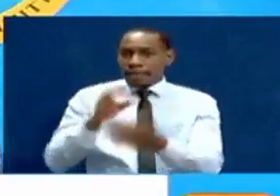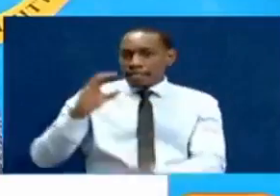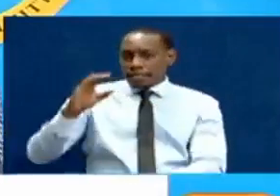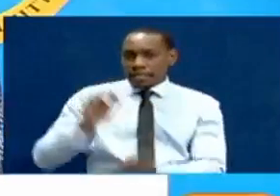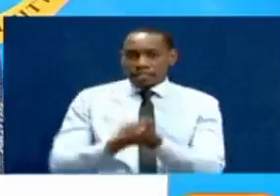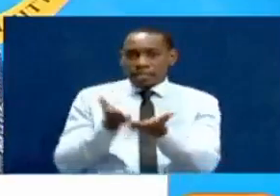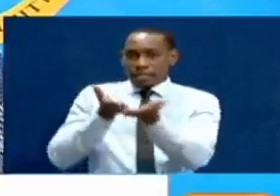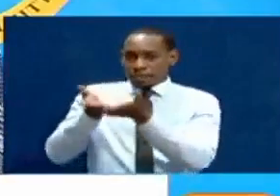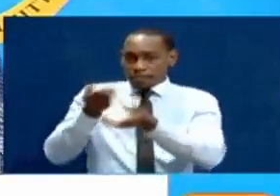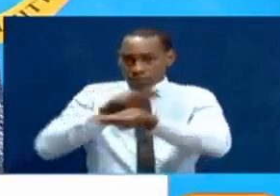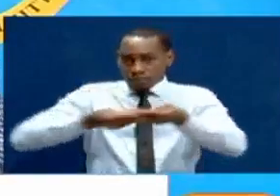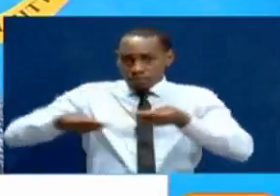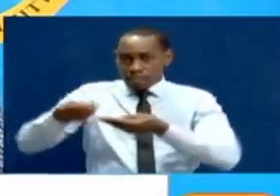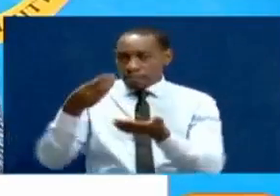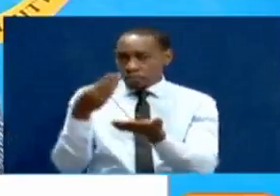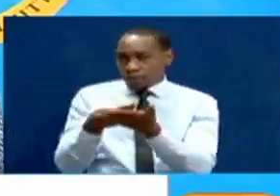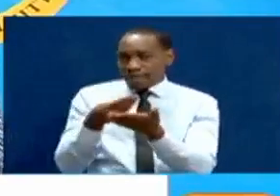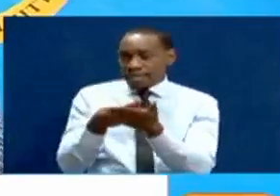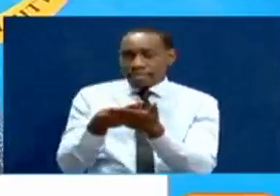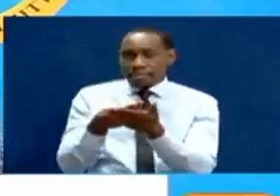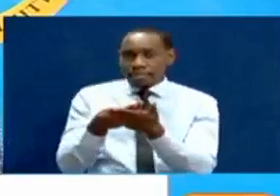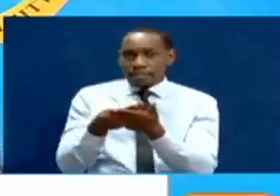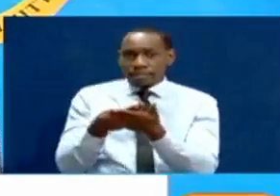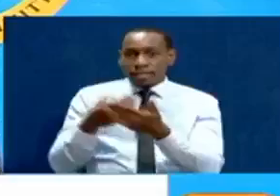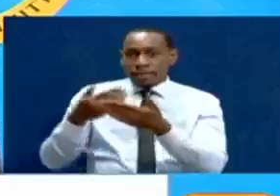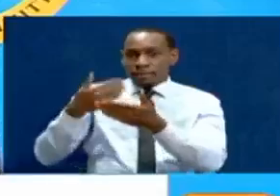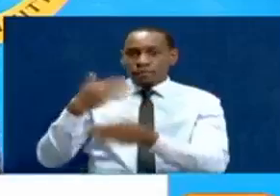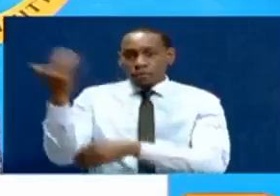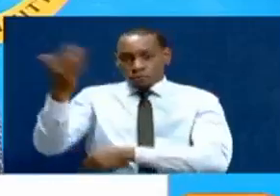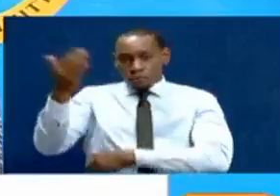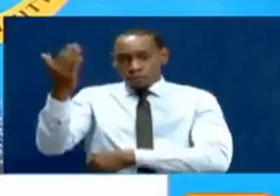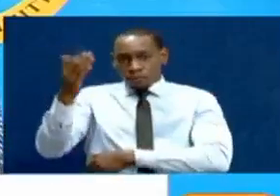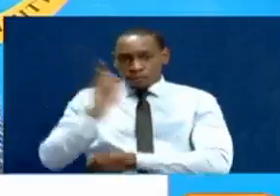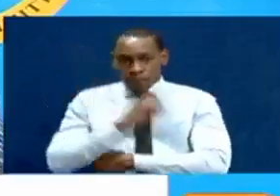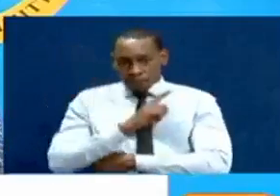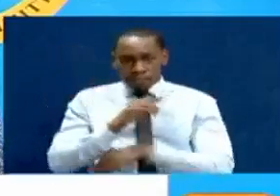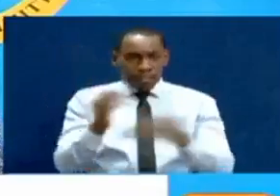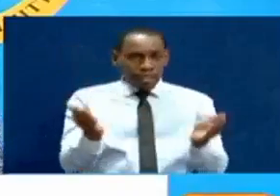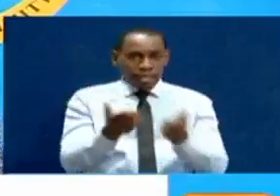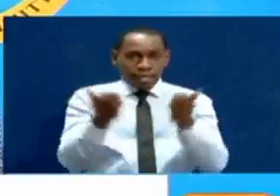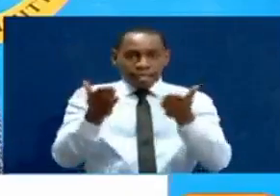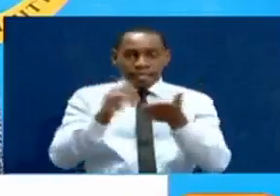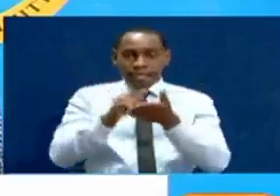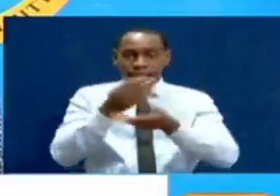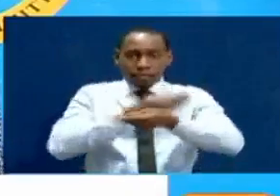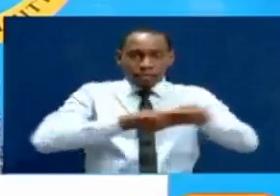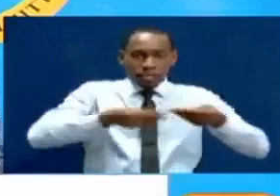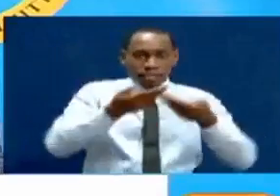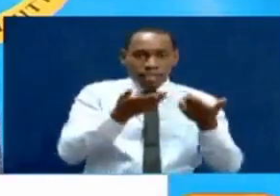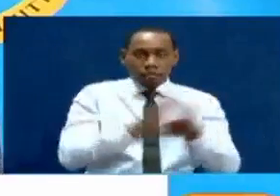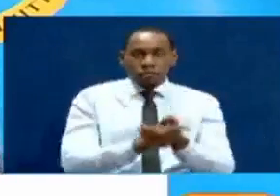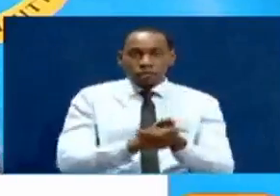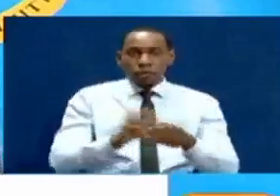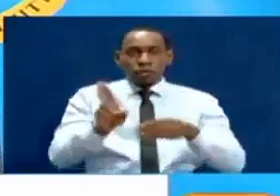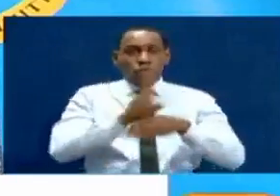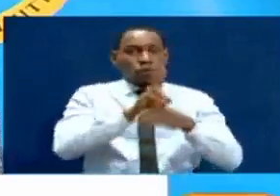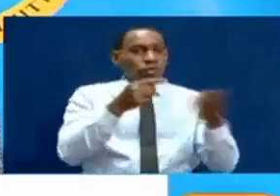in business transactions. In my earlier briefs, I encouraged you to transact